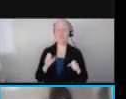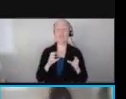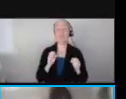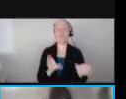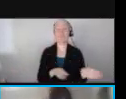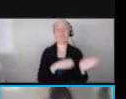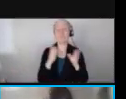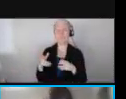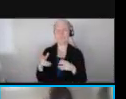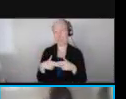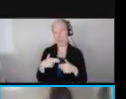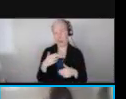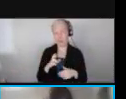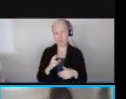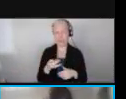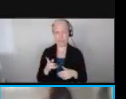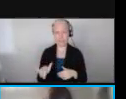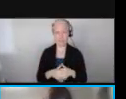Ricky.